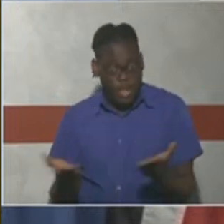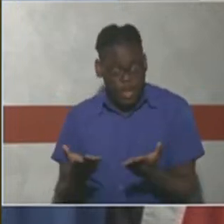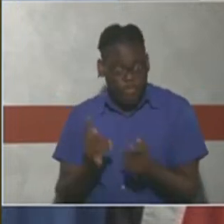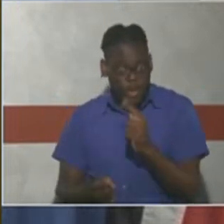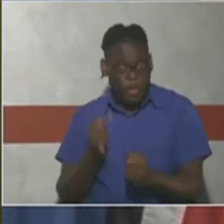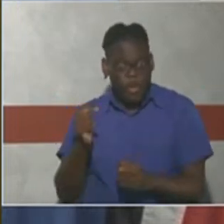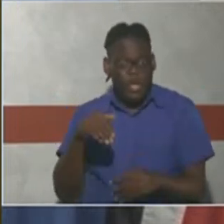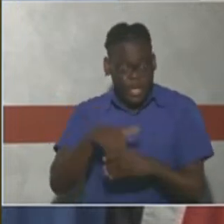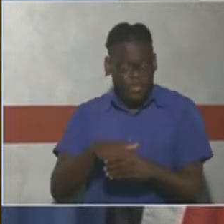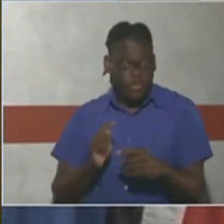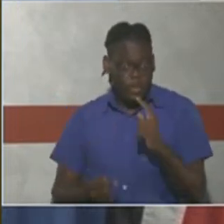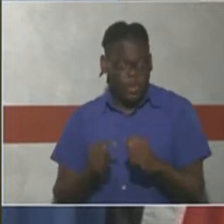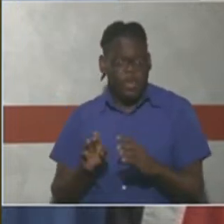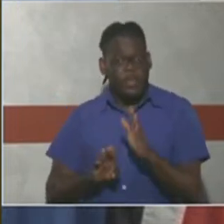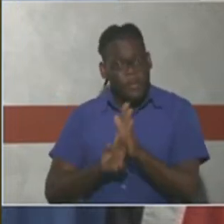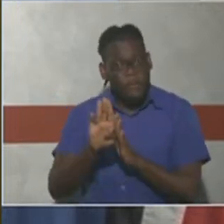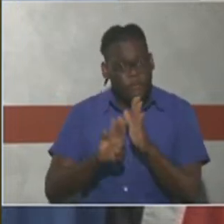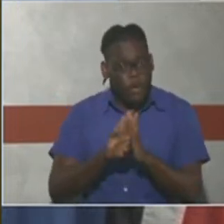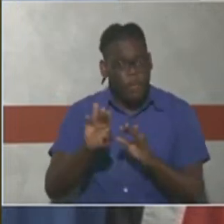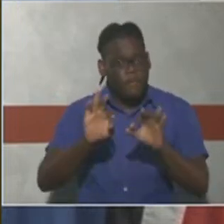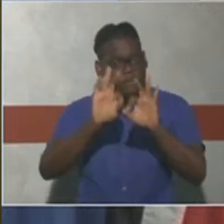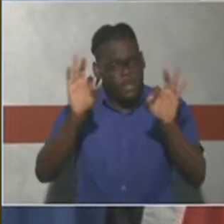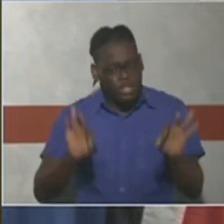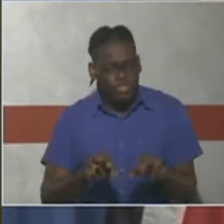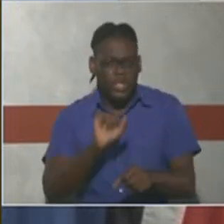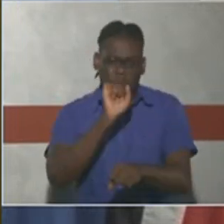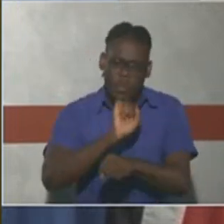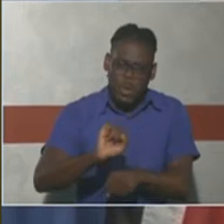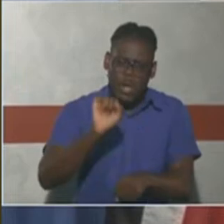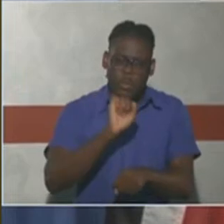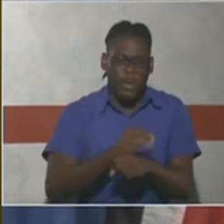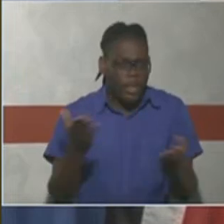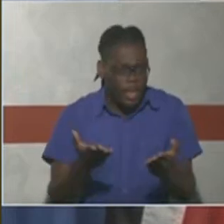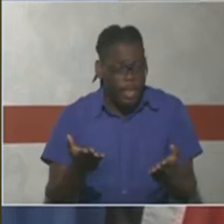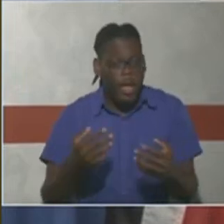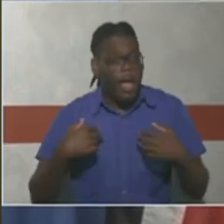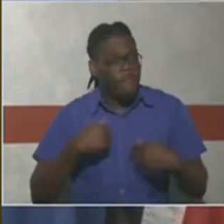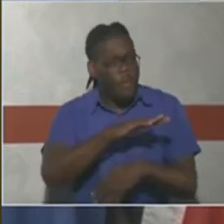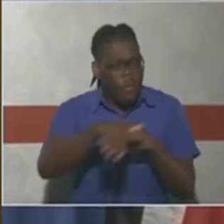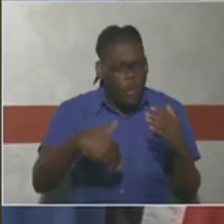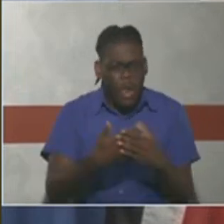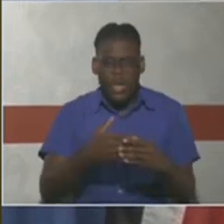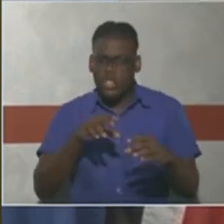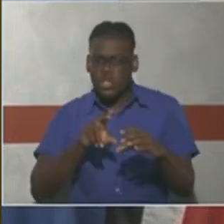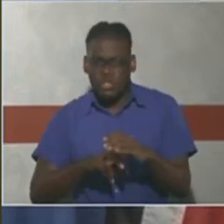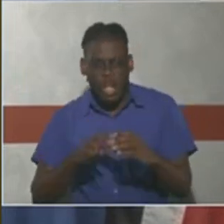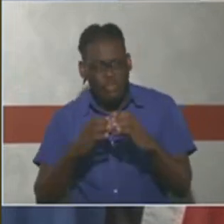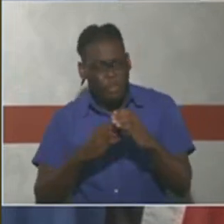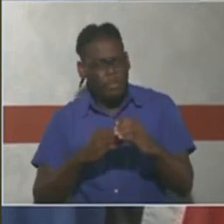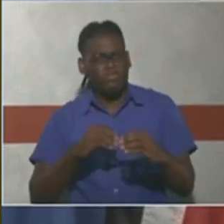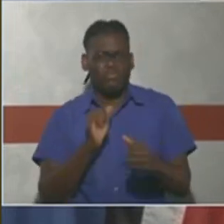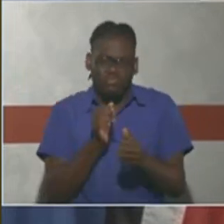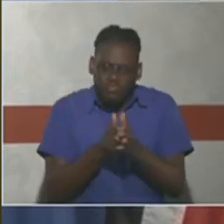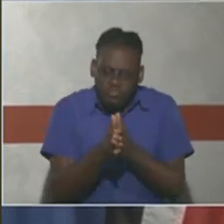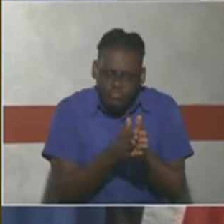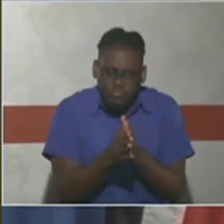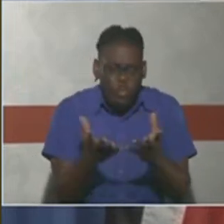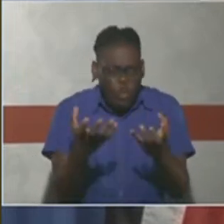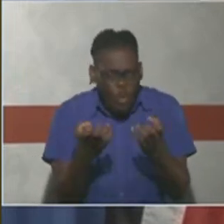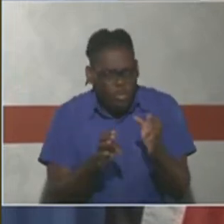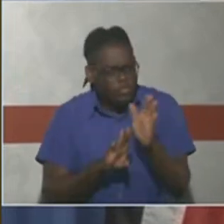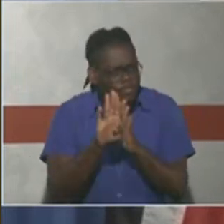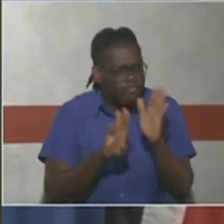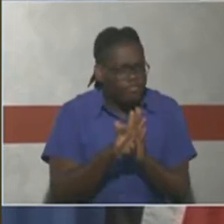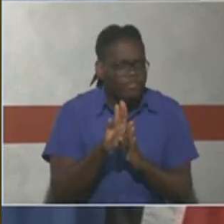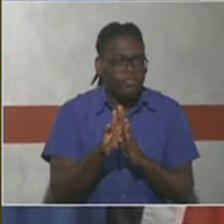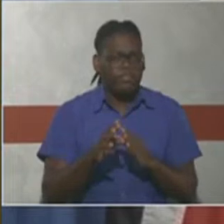nations. Vice President Harris has been a careful and committed listener to these entreaties, and we